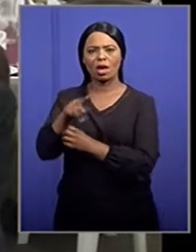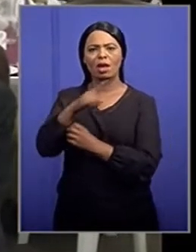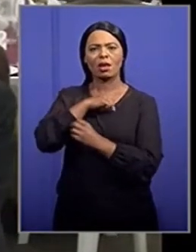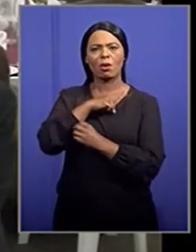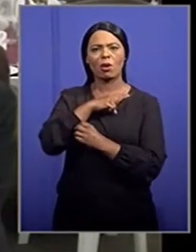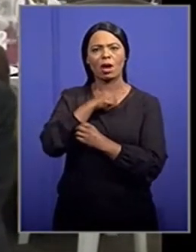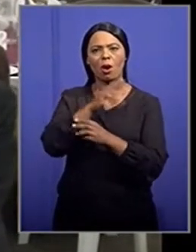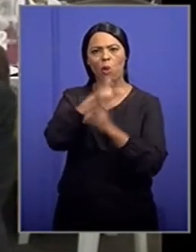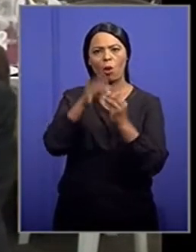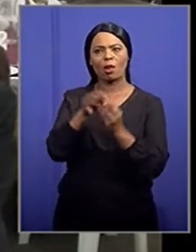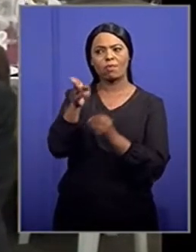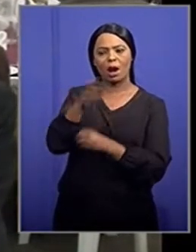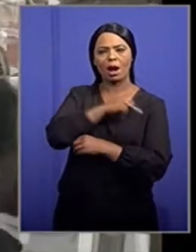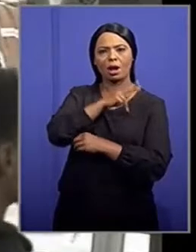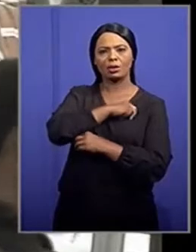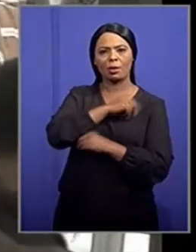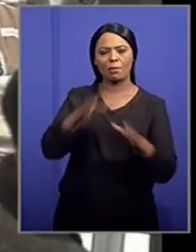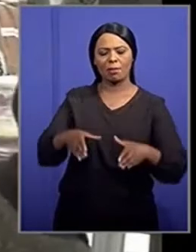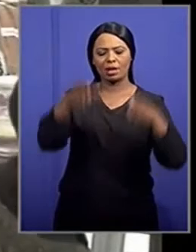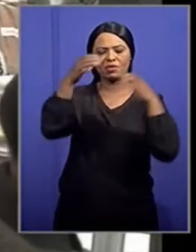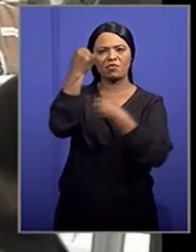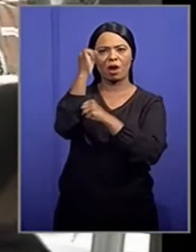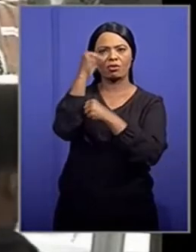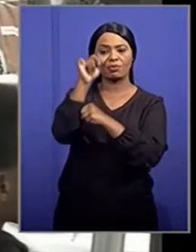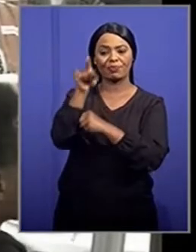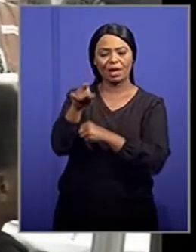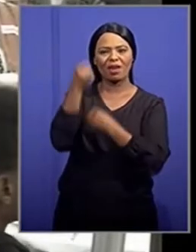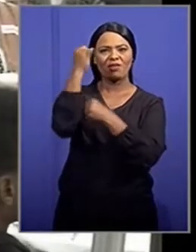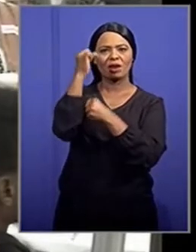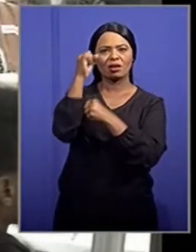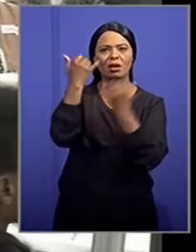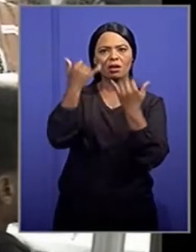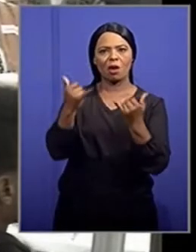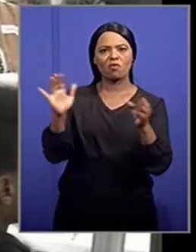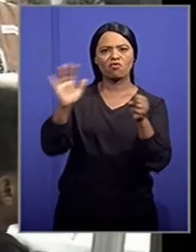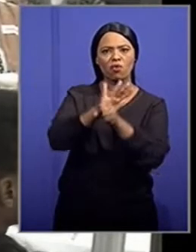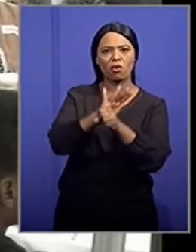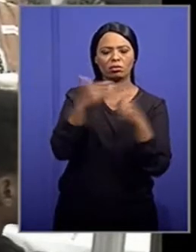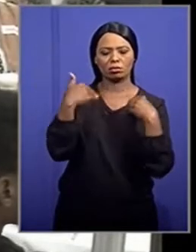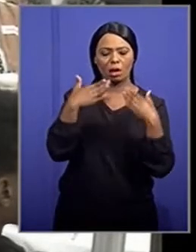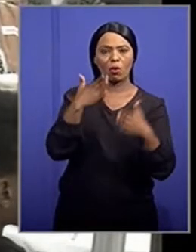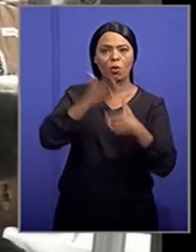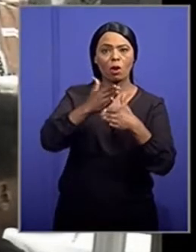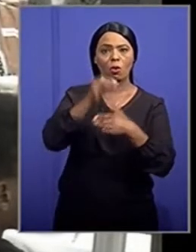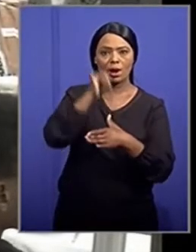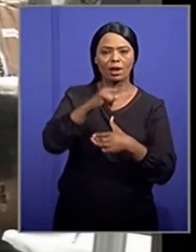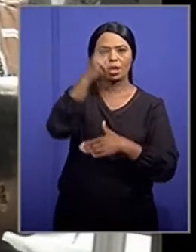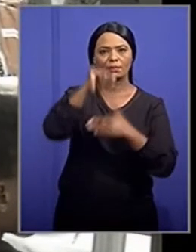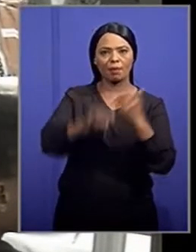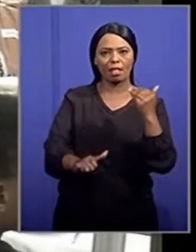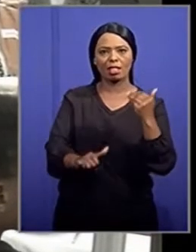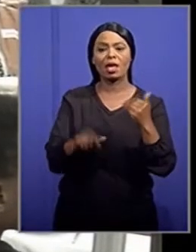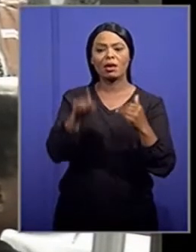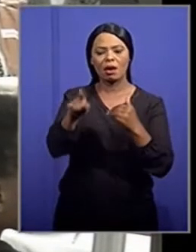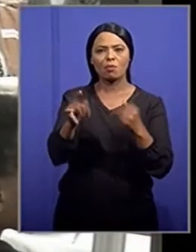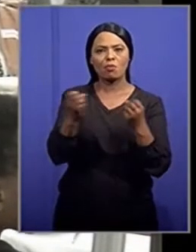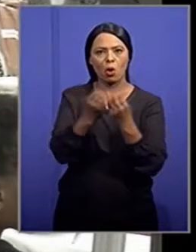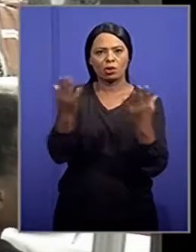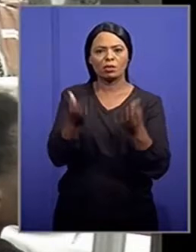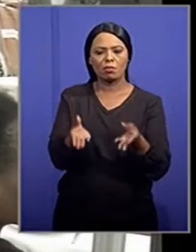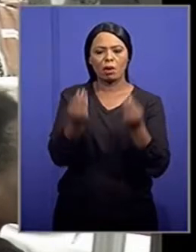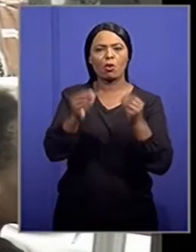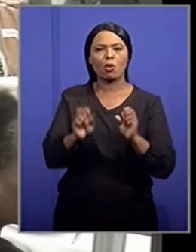e KwaZulu-Natal. Factory ena e tla be e sebetsa ka botlalo ho tloha kgweding e tlang mo e tlang ho fehlela baahi ba